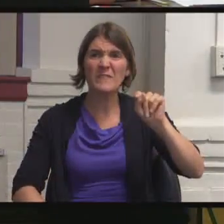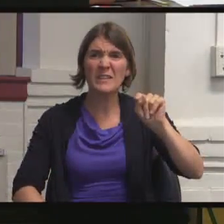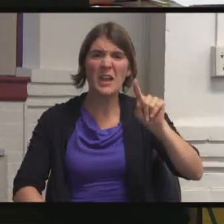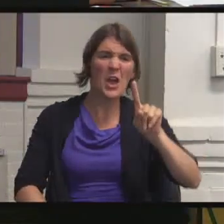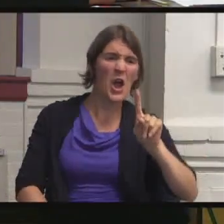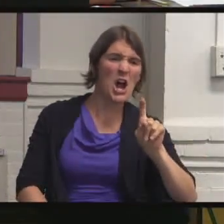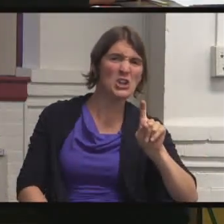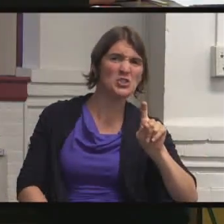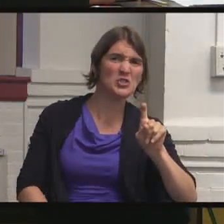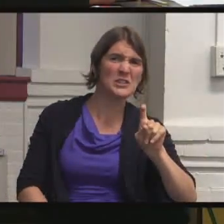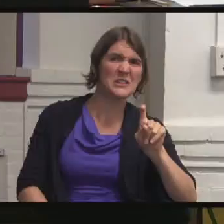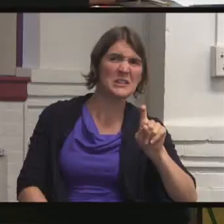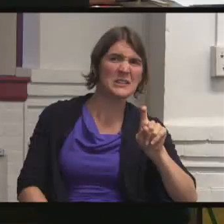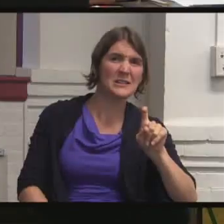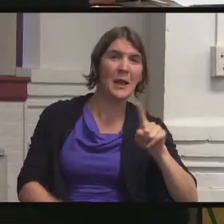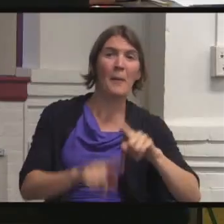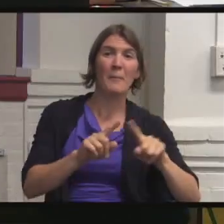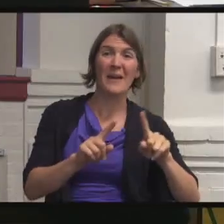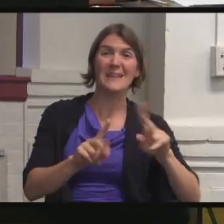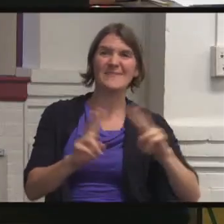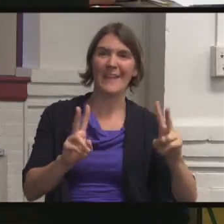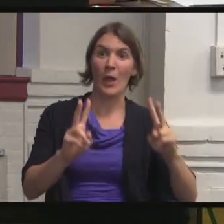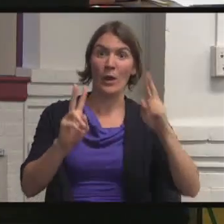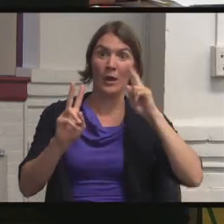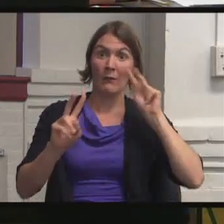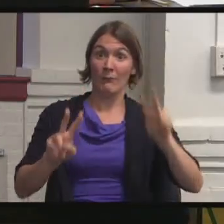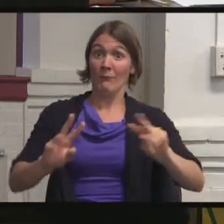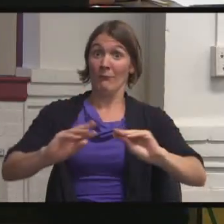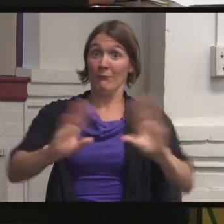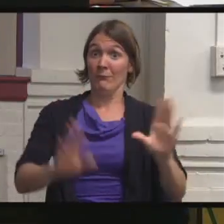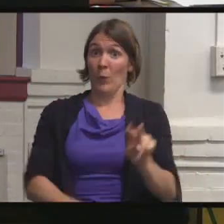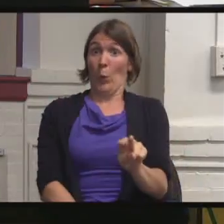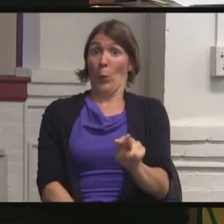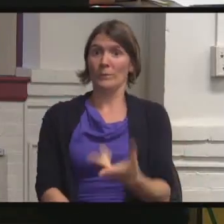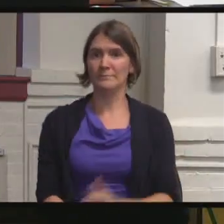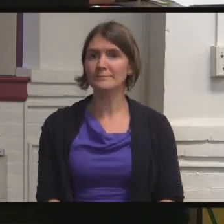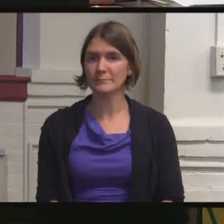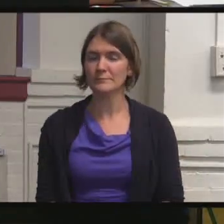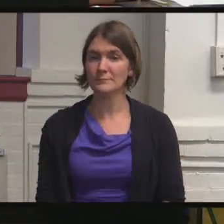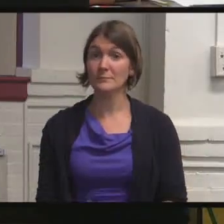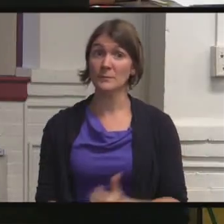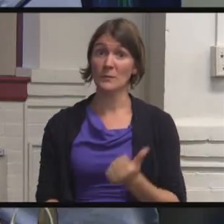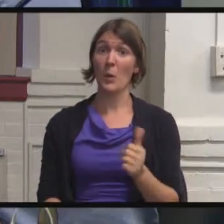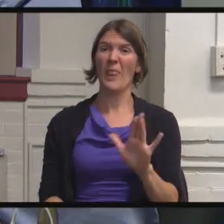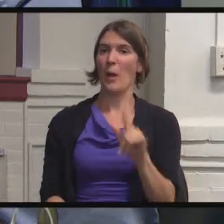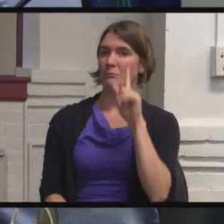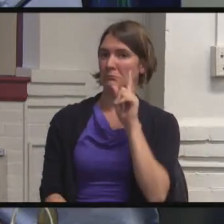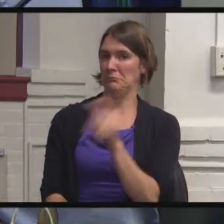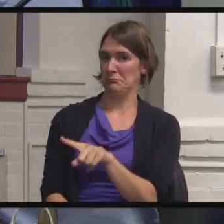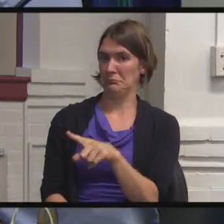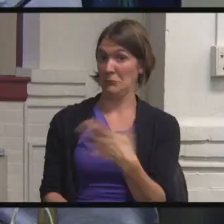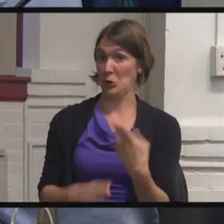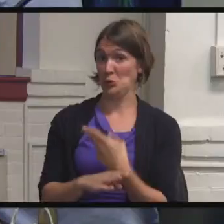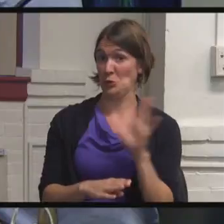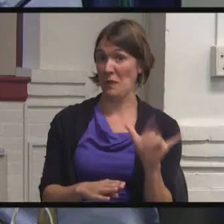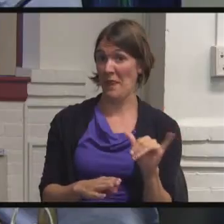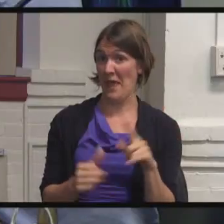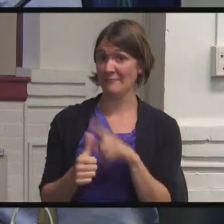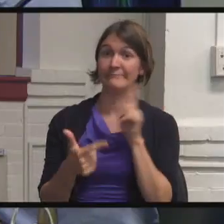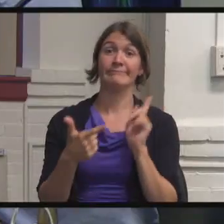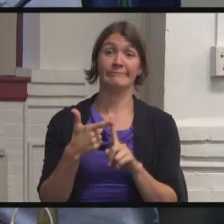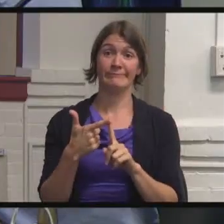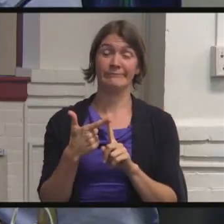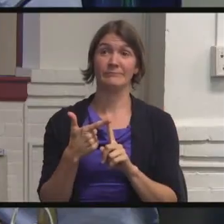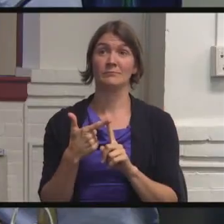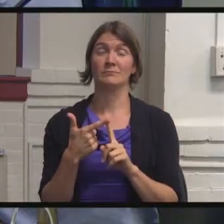more like 100. Okay. It's just in a very prominent spot. So that was just one of my questions.